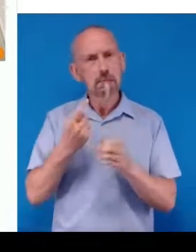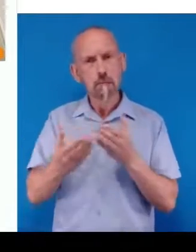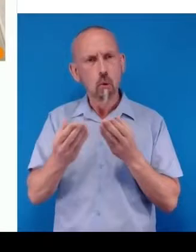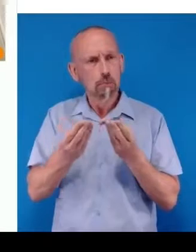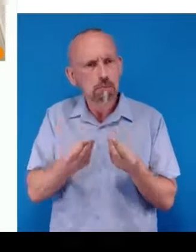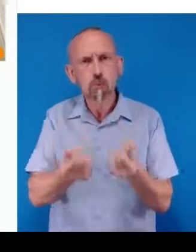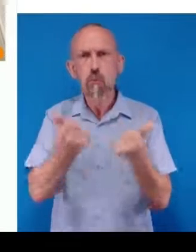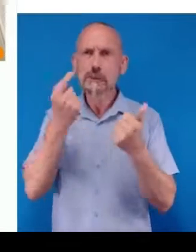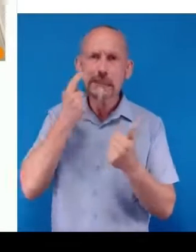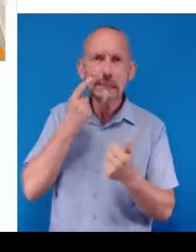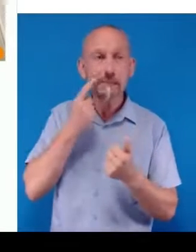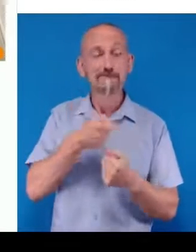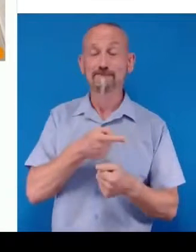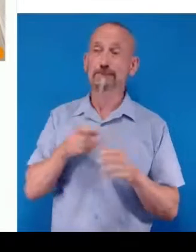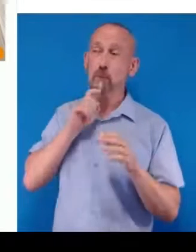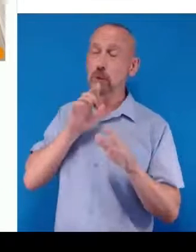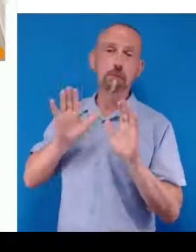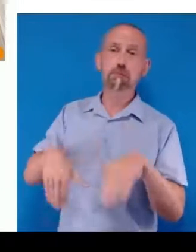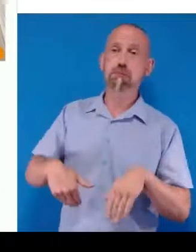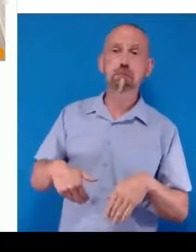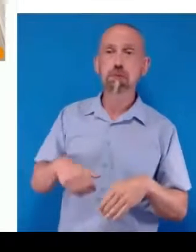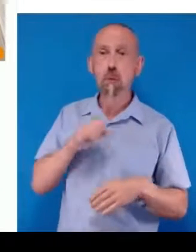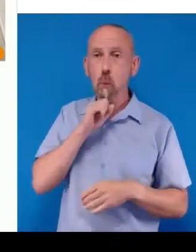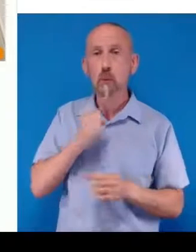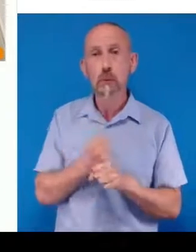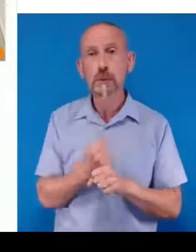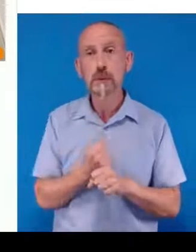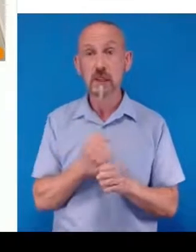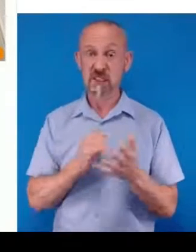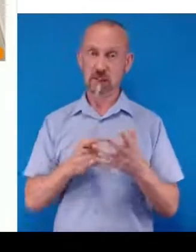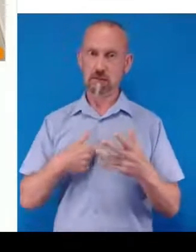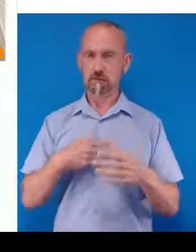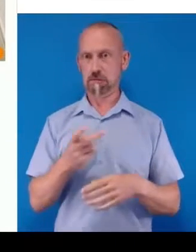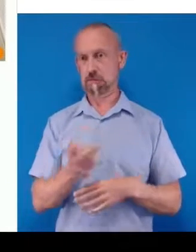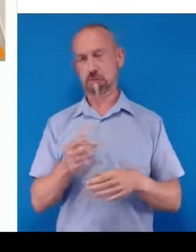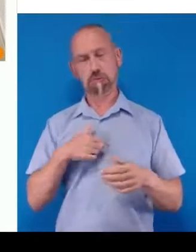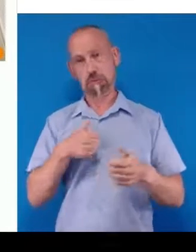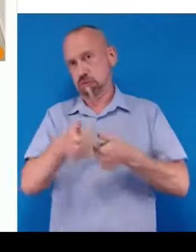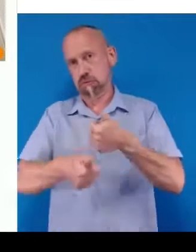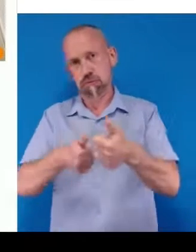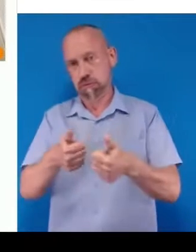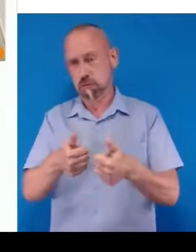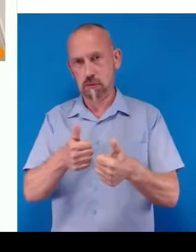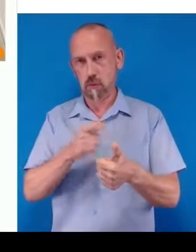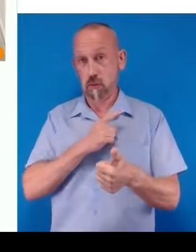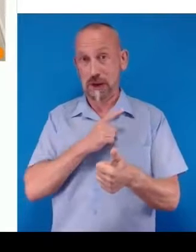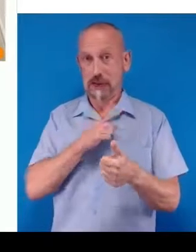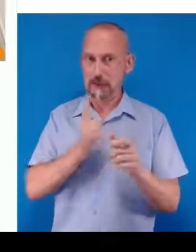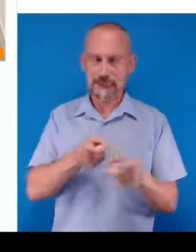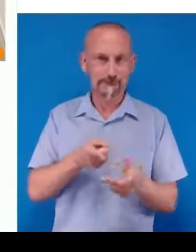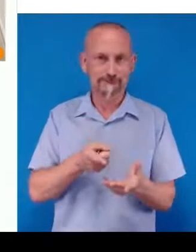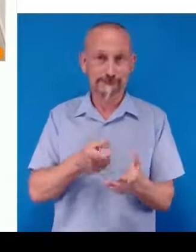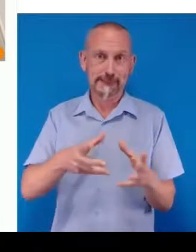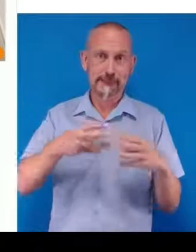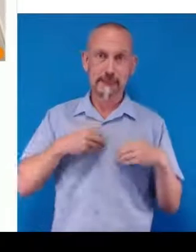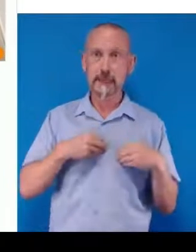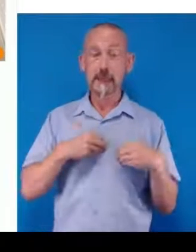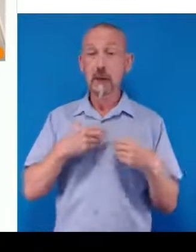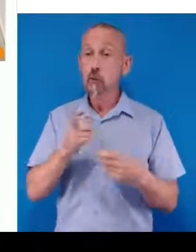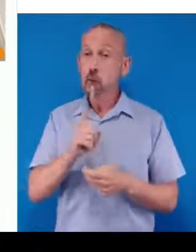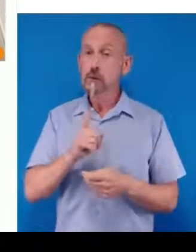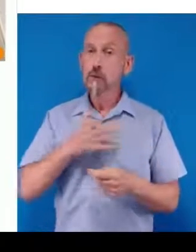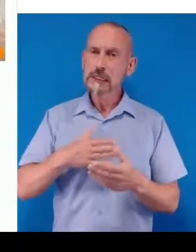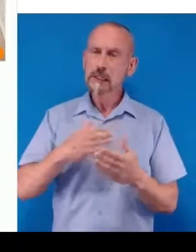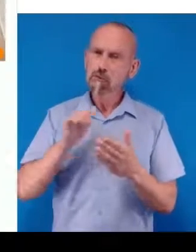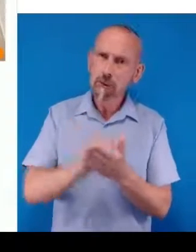So I just wanted to give y'all compliments based on that, because what is right for our community? We all have to come together and think about that. But